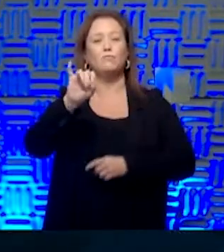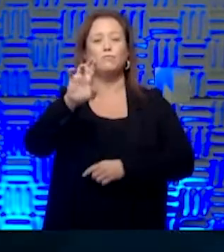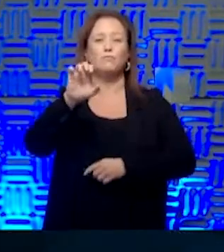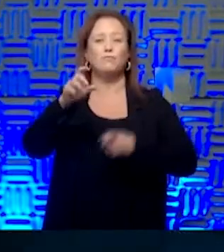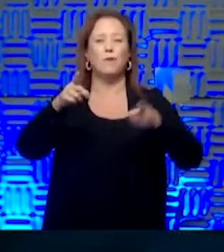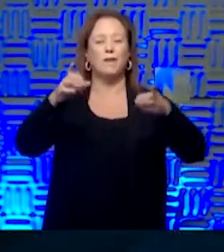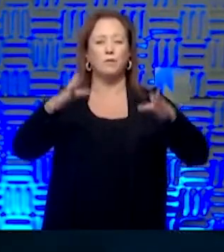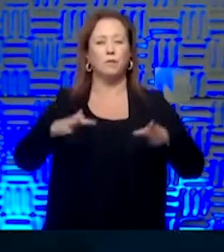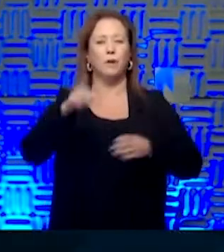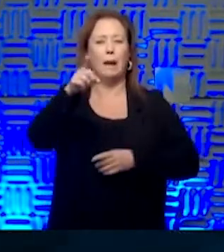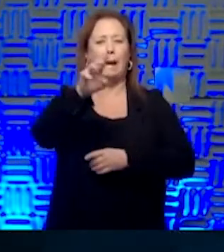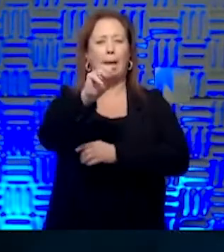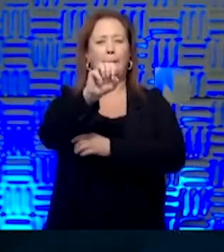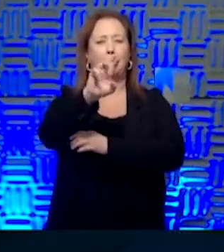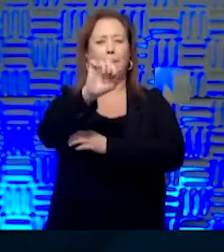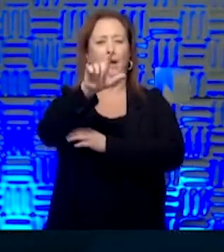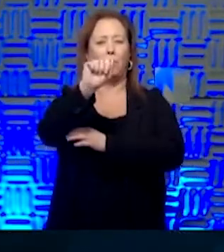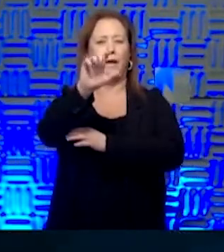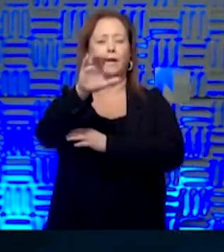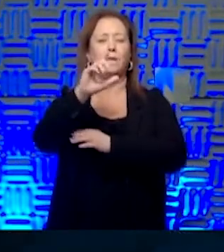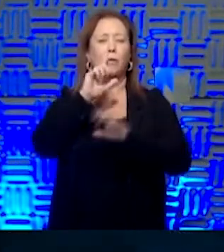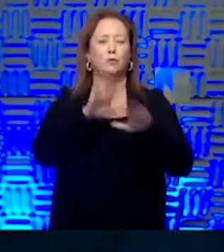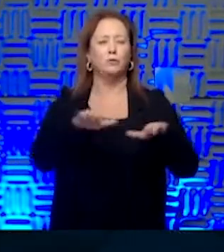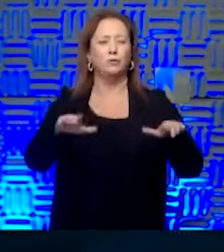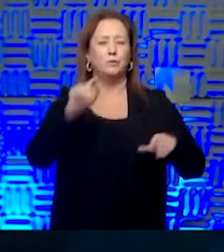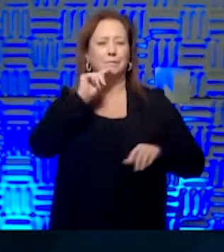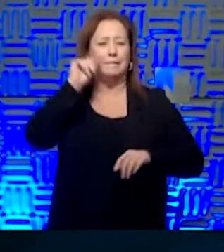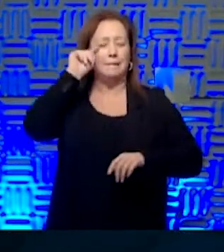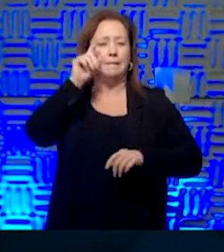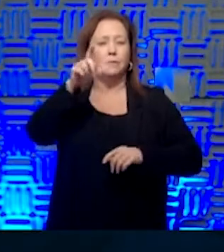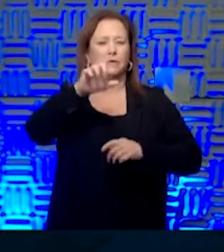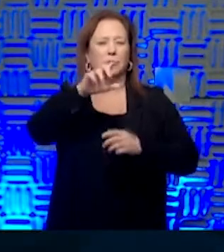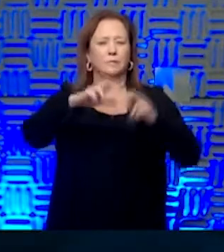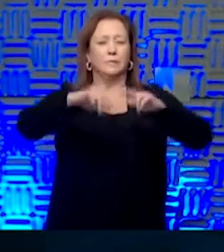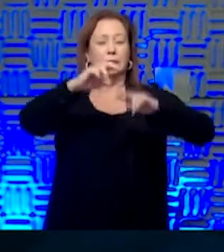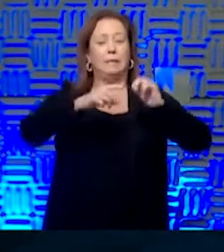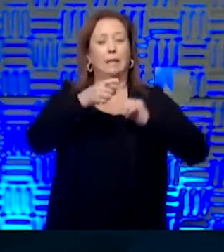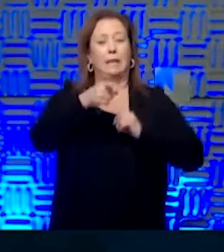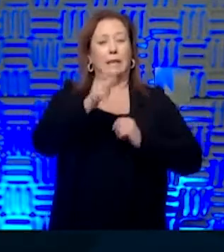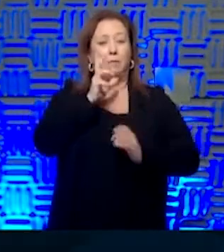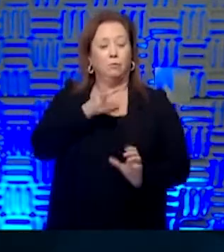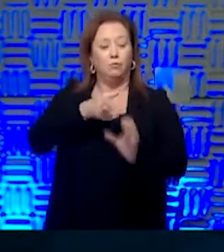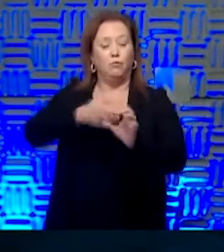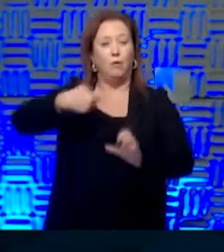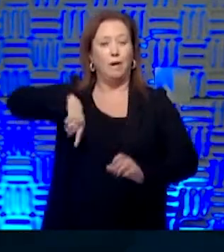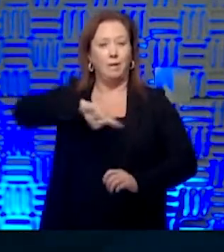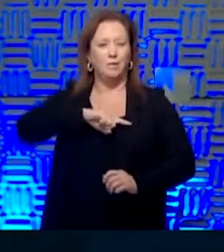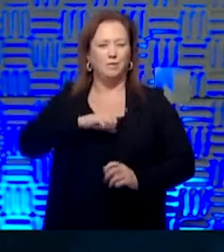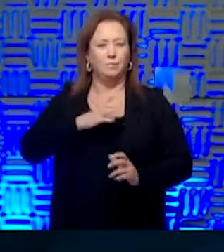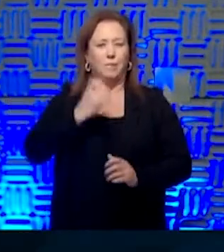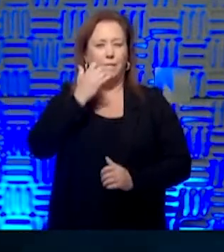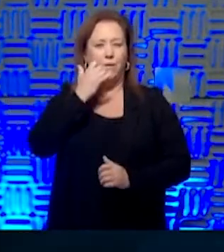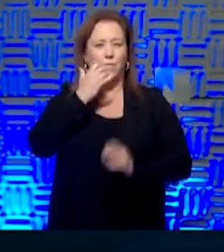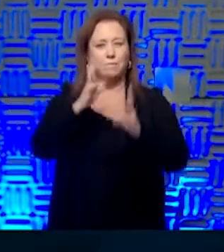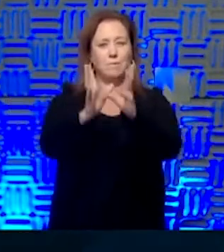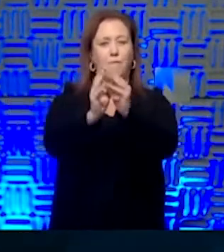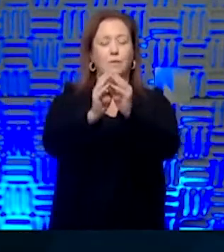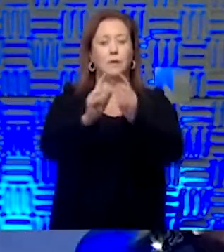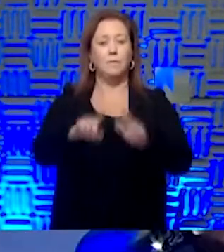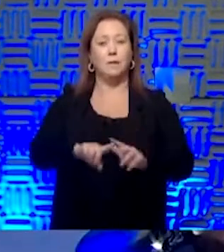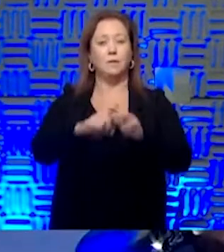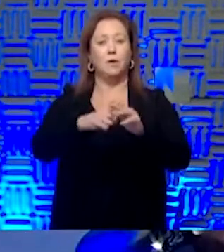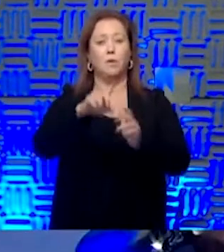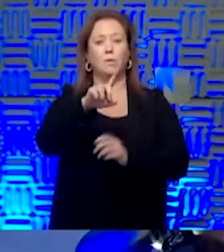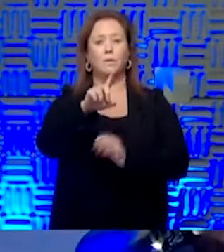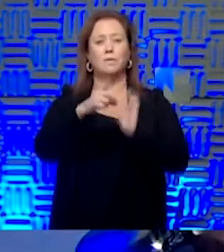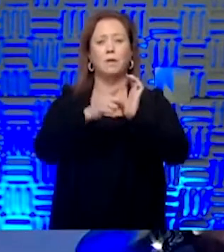Adolescent Psychiatry Facility, Child and Adolescent Psychiatry Facility, and he's going to be with us this morning by phone. So I'm going to start with